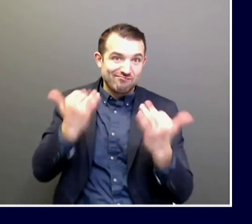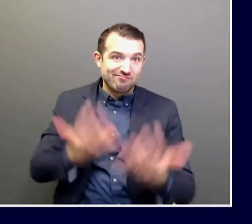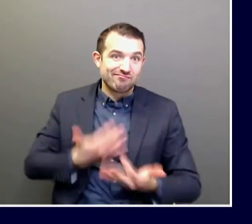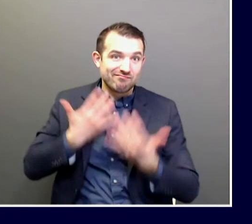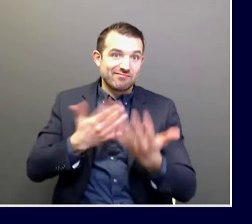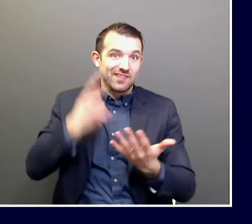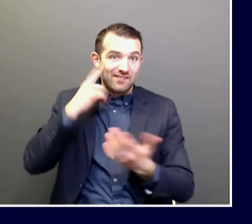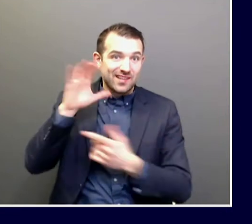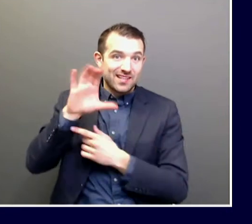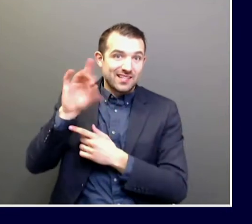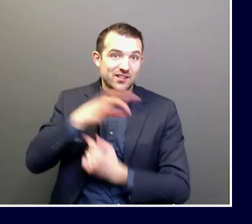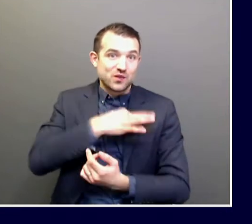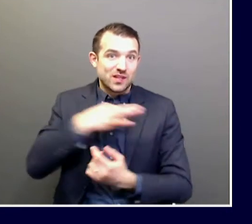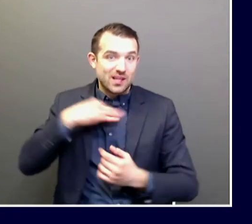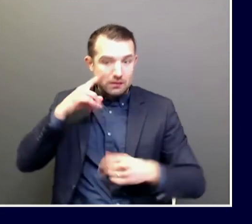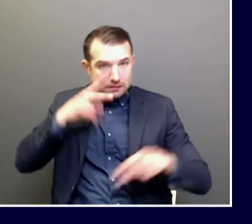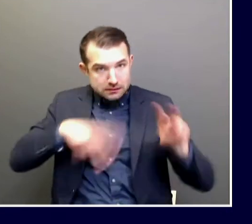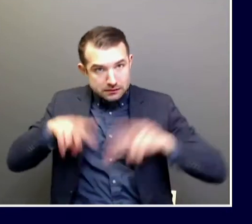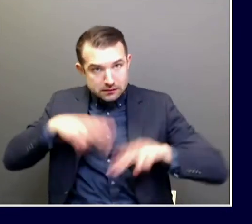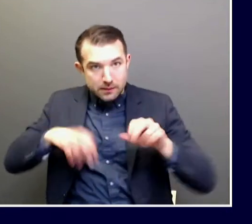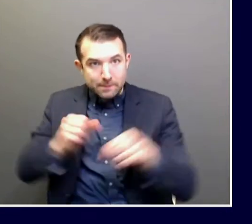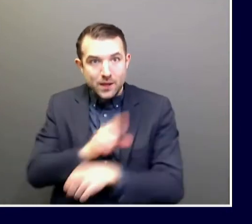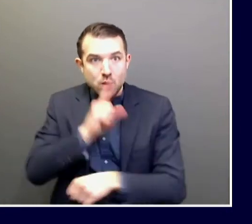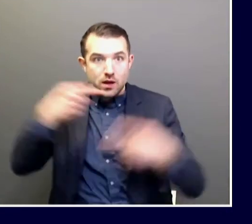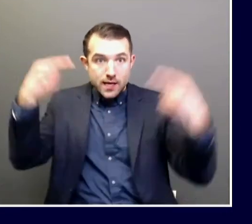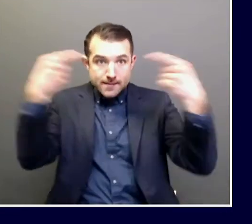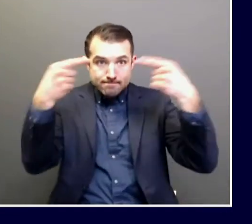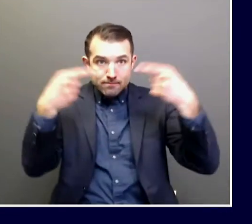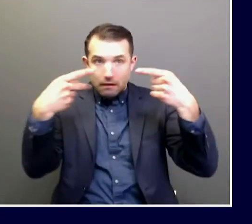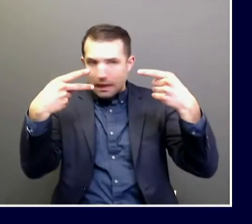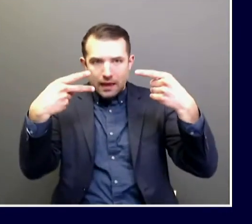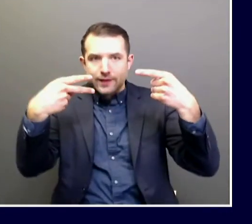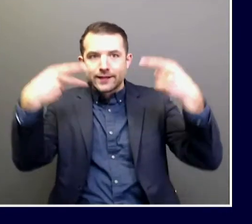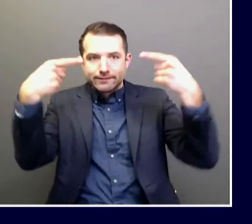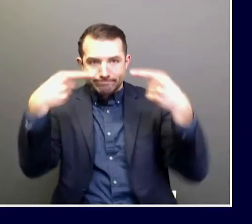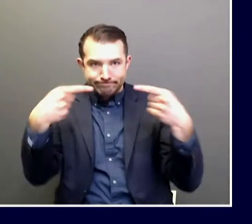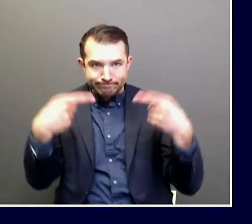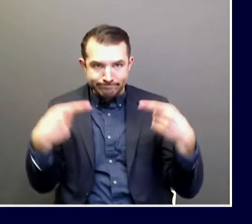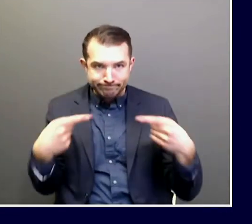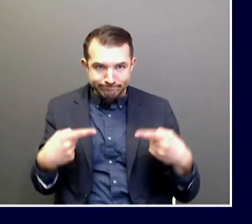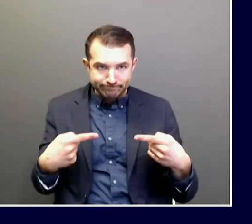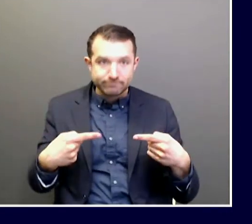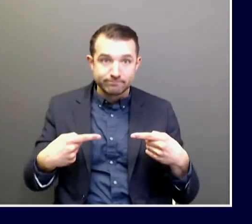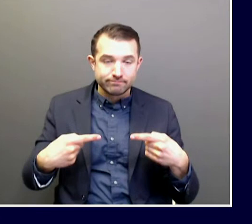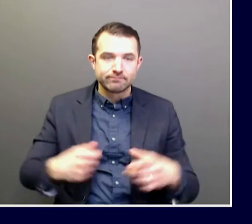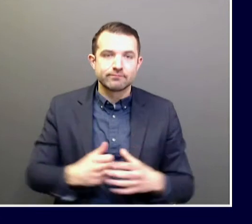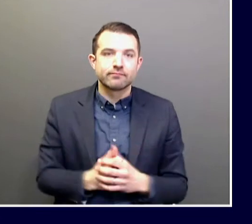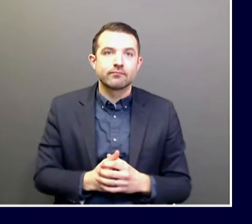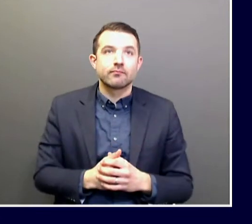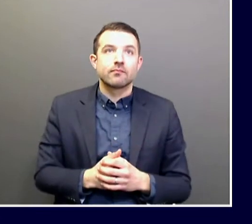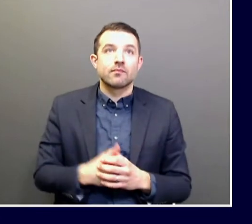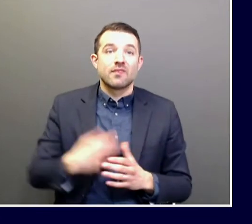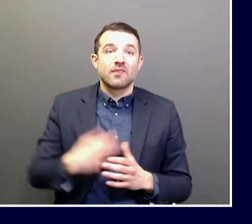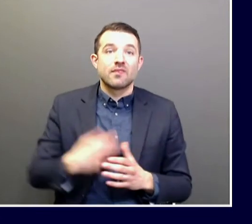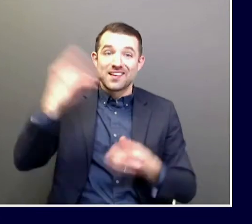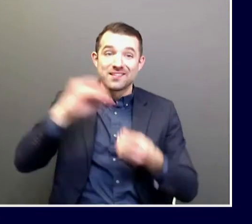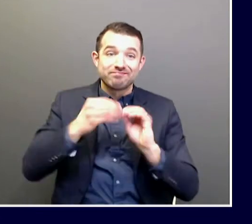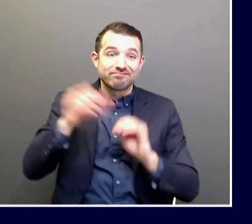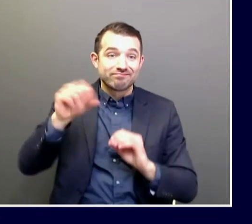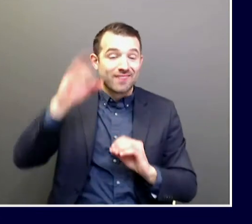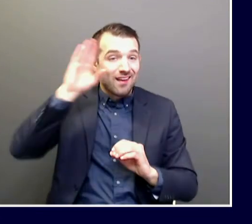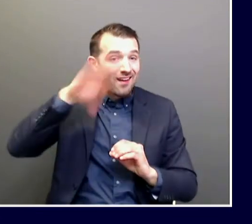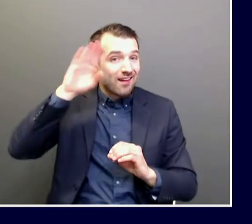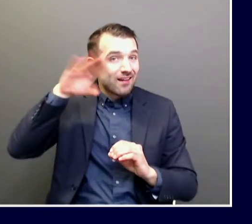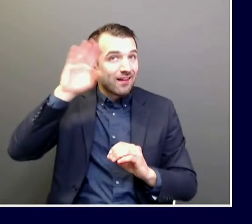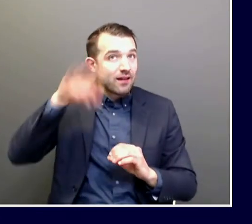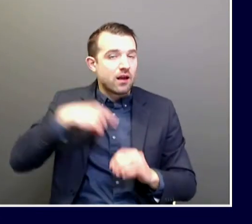CDC epidemiologists. That number is high, and Maine CDC is committed to addressing it.